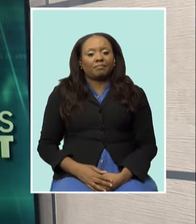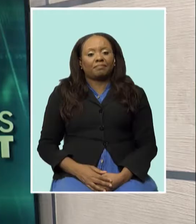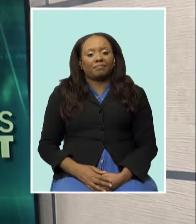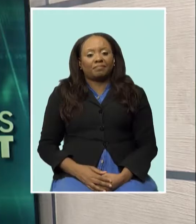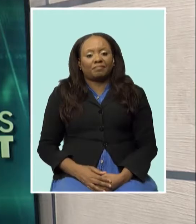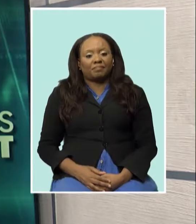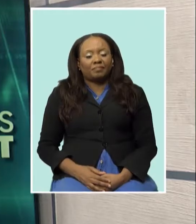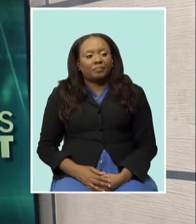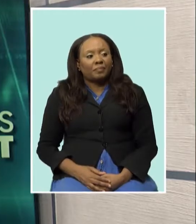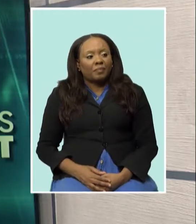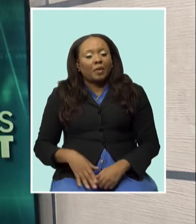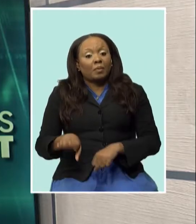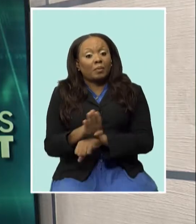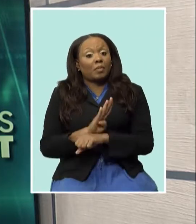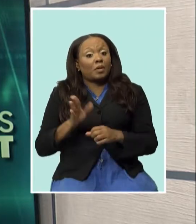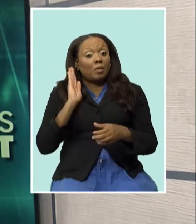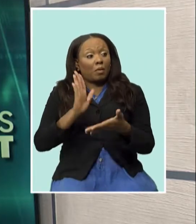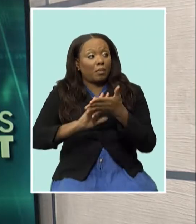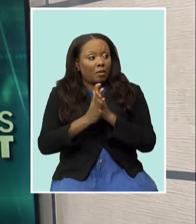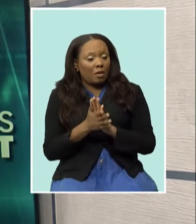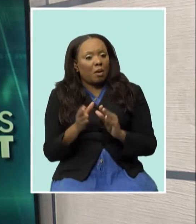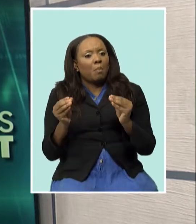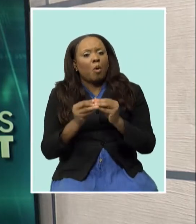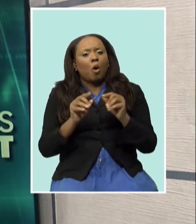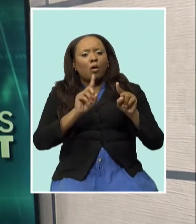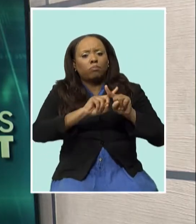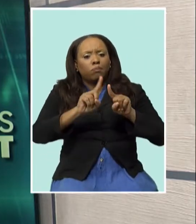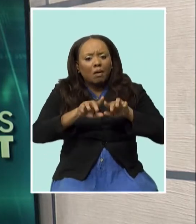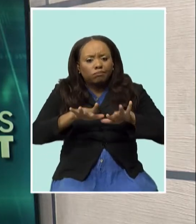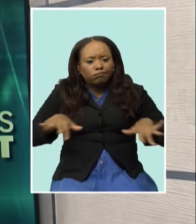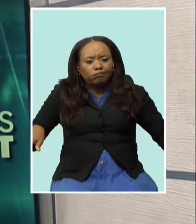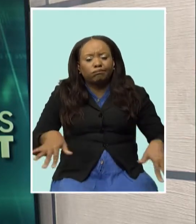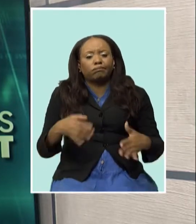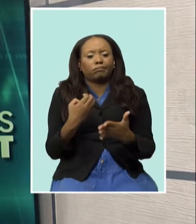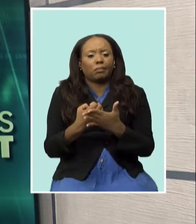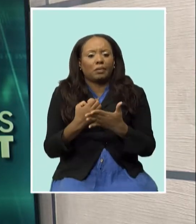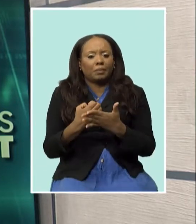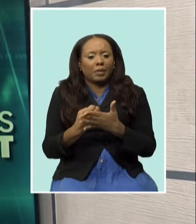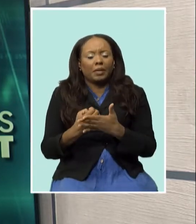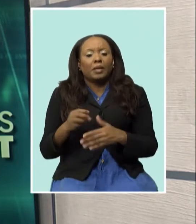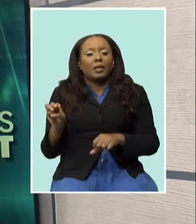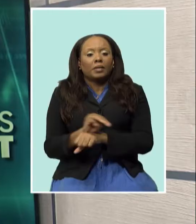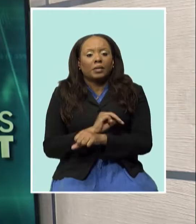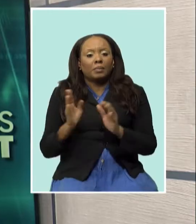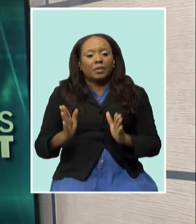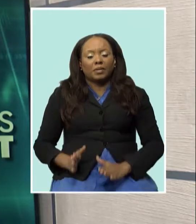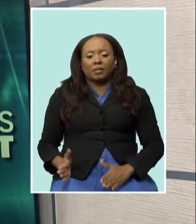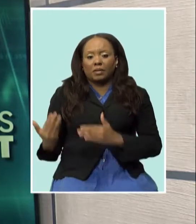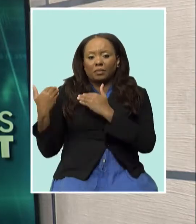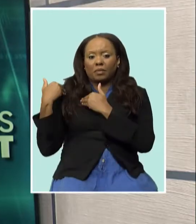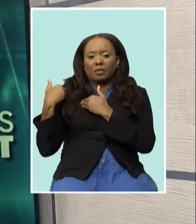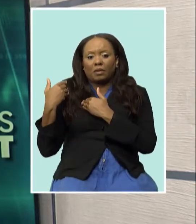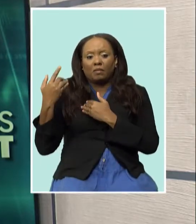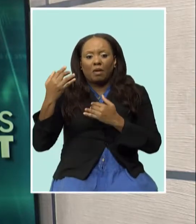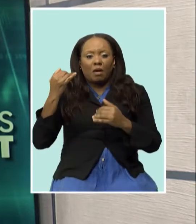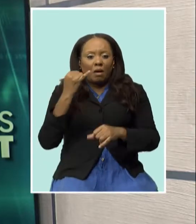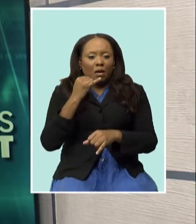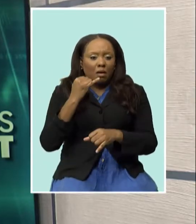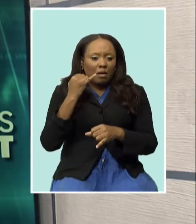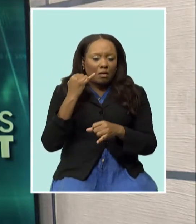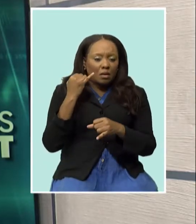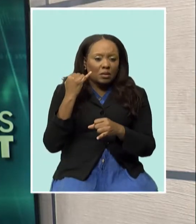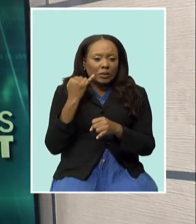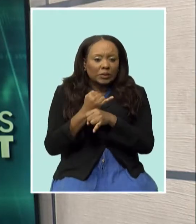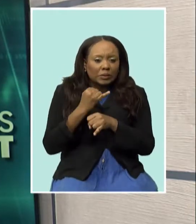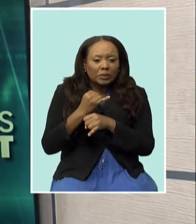Barbados is well on the way to becoming a fully diversified economy. The comment came from the Minister of Industry, Innovation, Science and